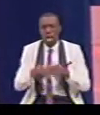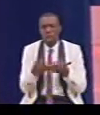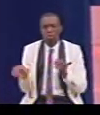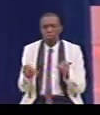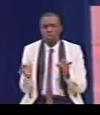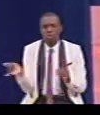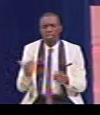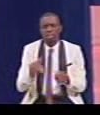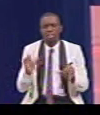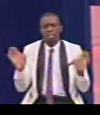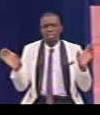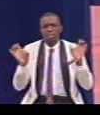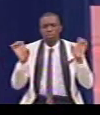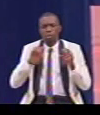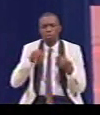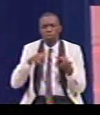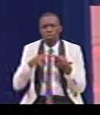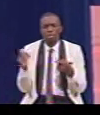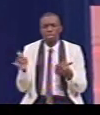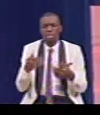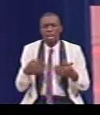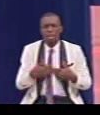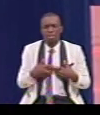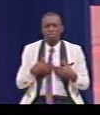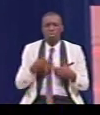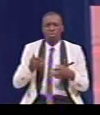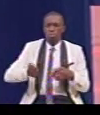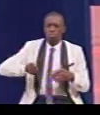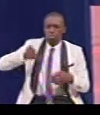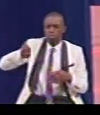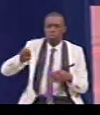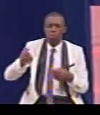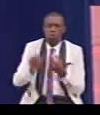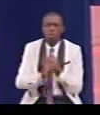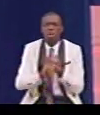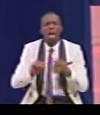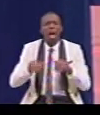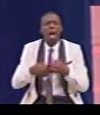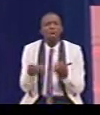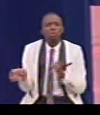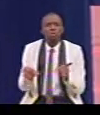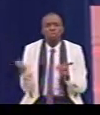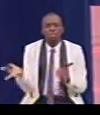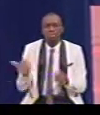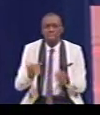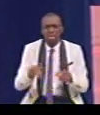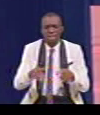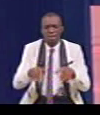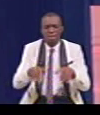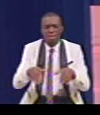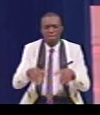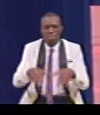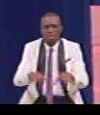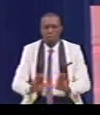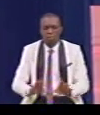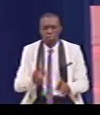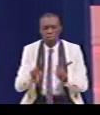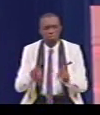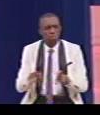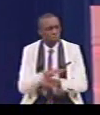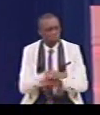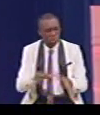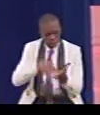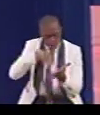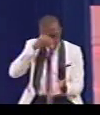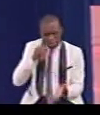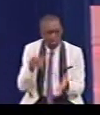Learn not the way of the heathen. How do they conduct their burial ceremony? Learn not the way of the heathen.